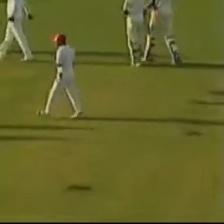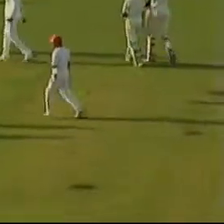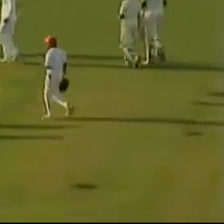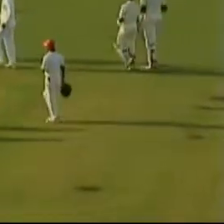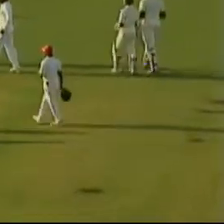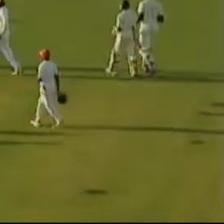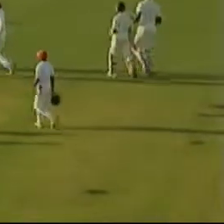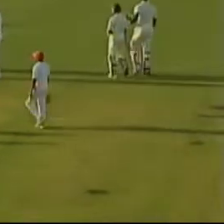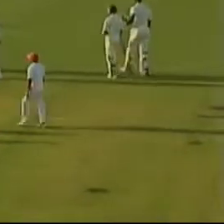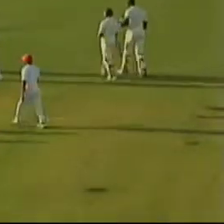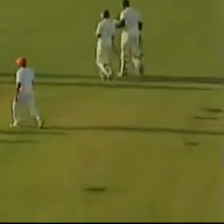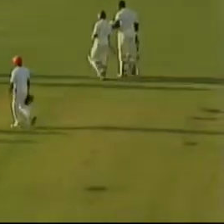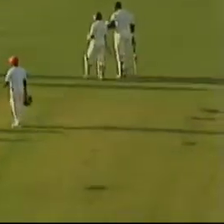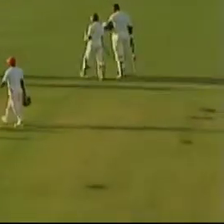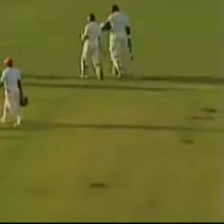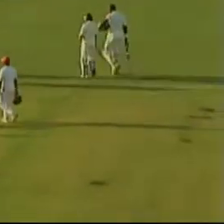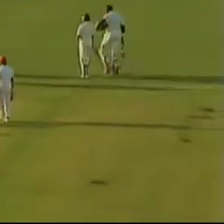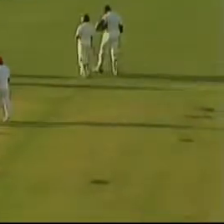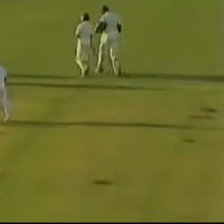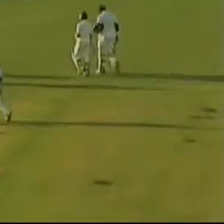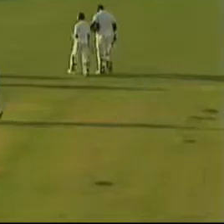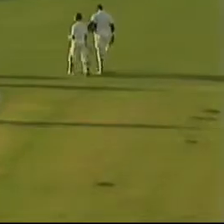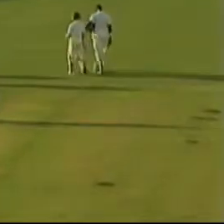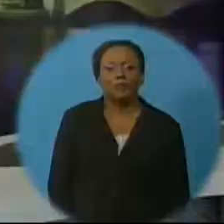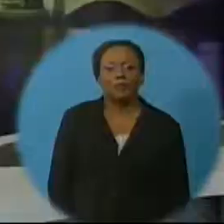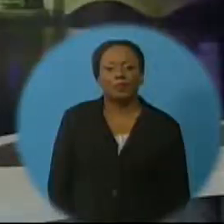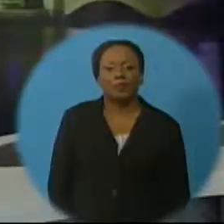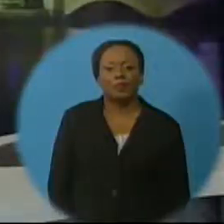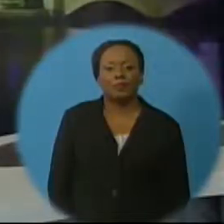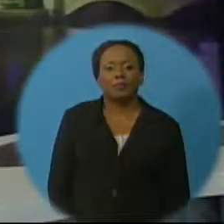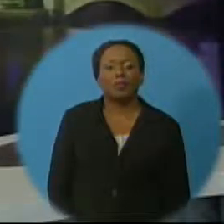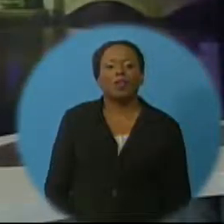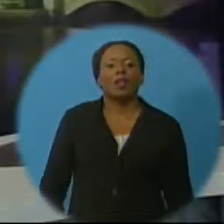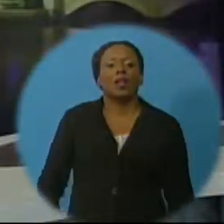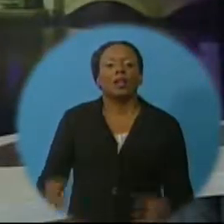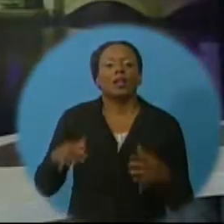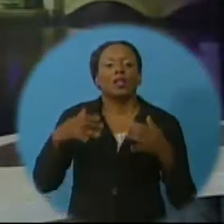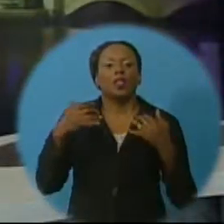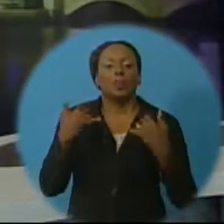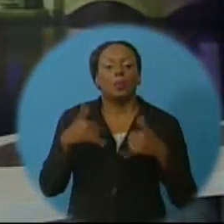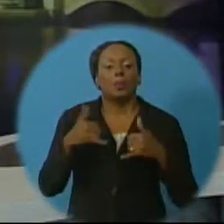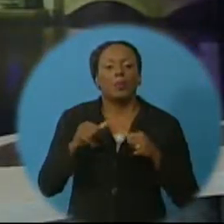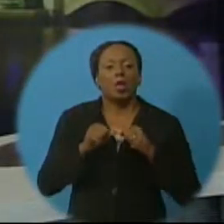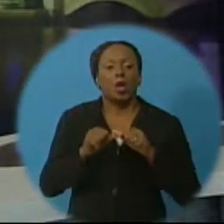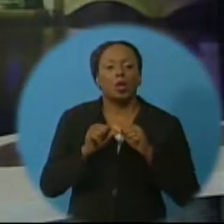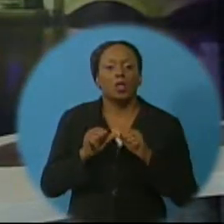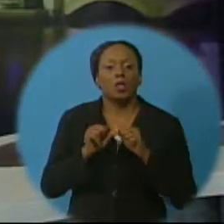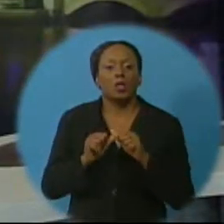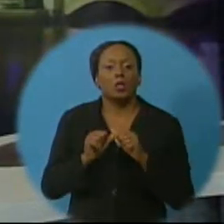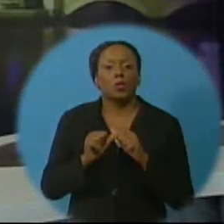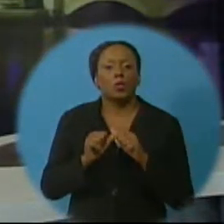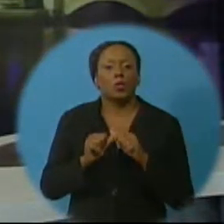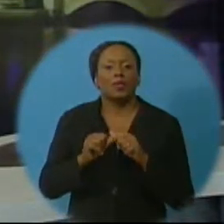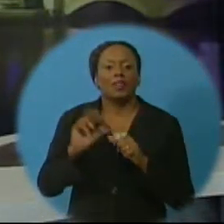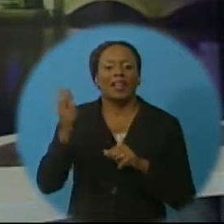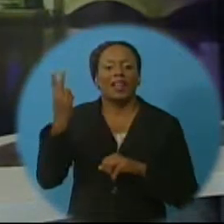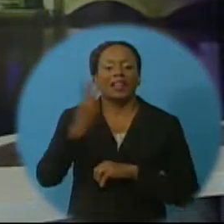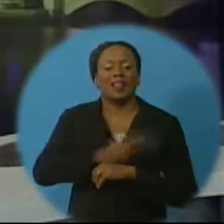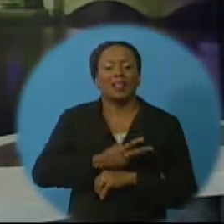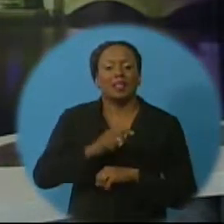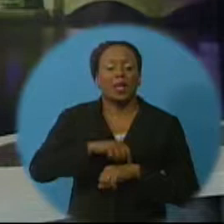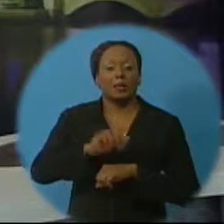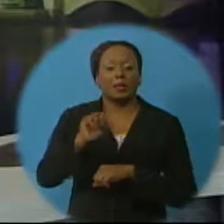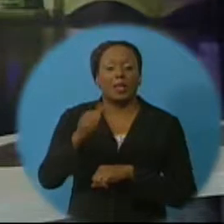on 50 and Brathwaite unbeaten on 20. Well, play resumes on day 2 at 10 a.m. with live coverage on